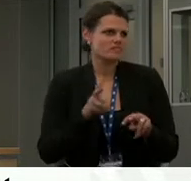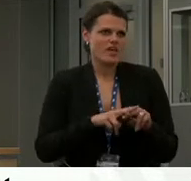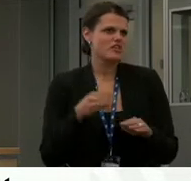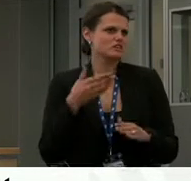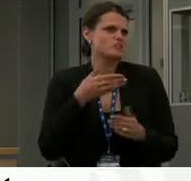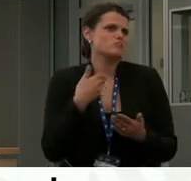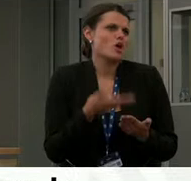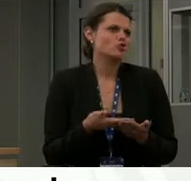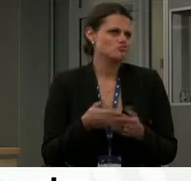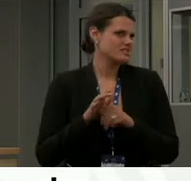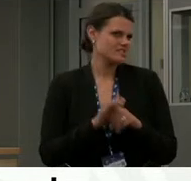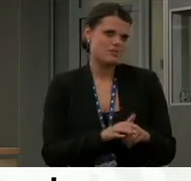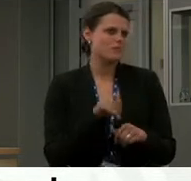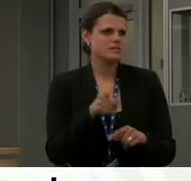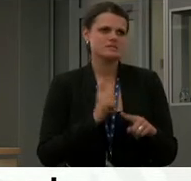behind.